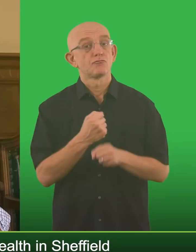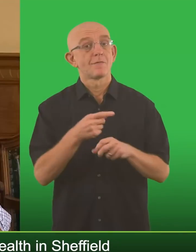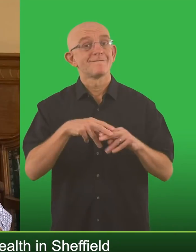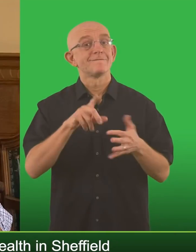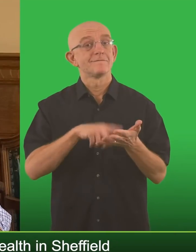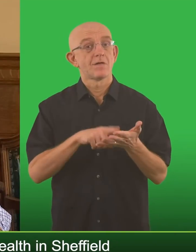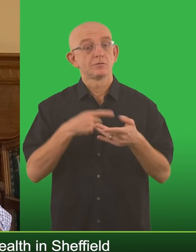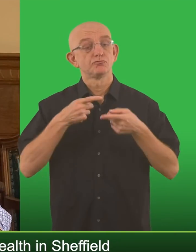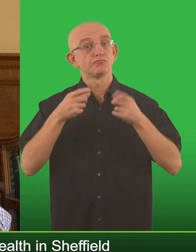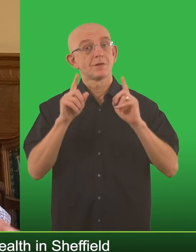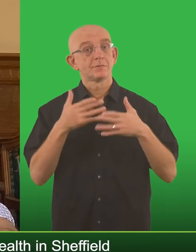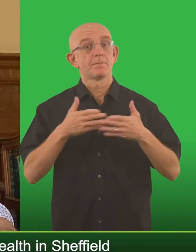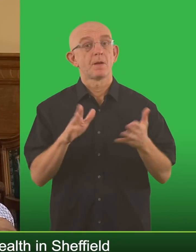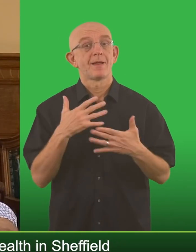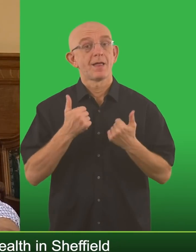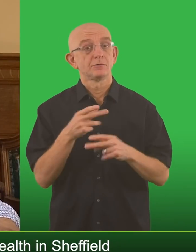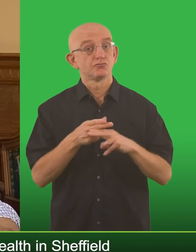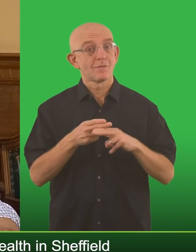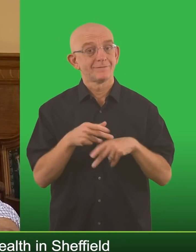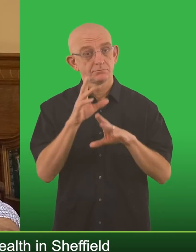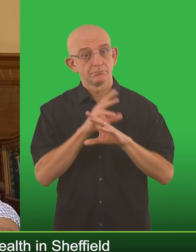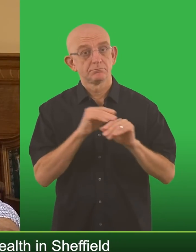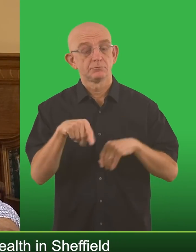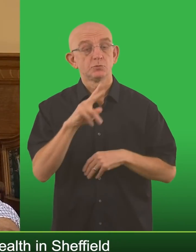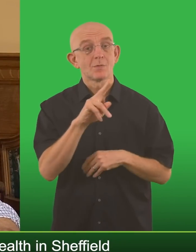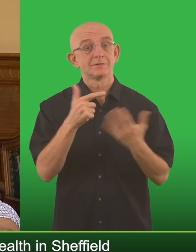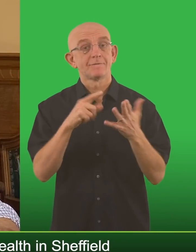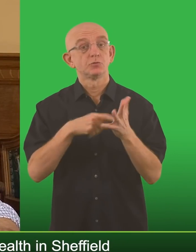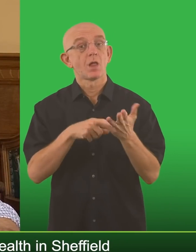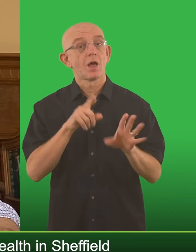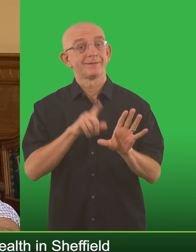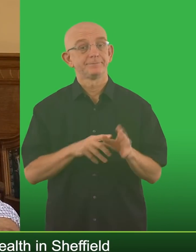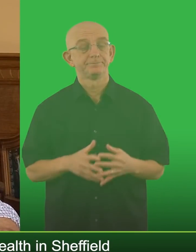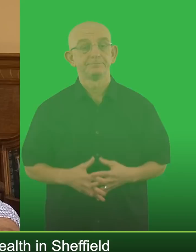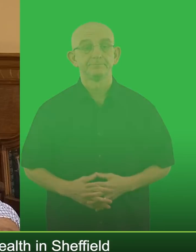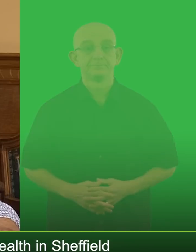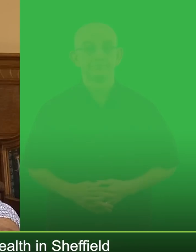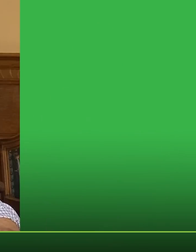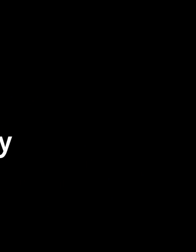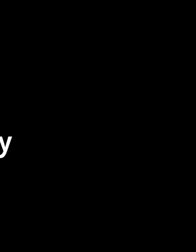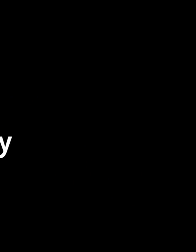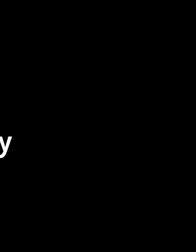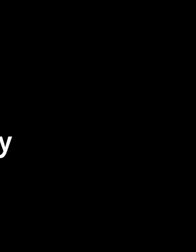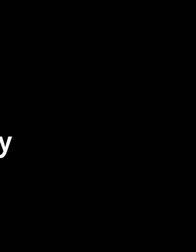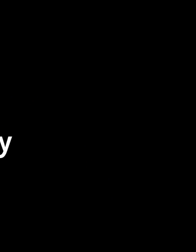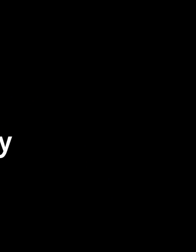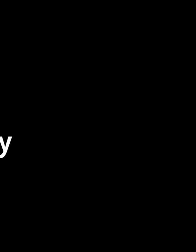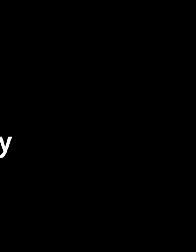Hi, I'm Greg Fell, Director of Public Health in Sheffield. This is Epidemiology and Situation Report of the 27th of July.